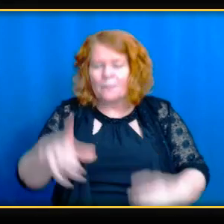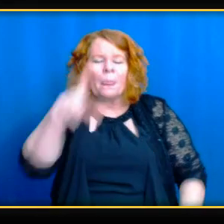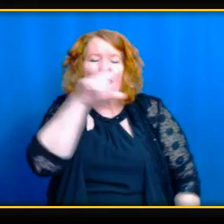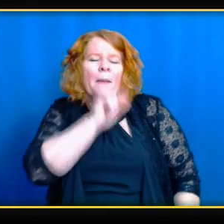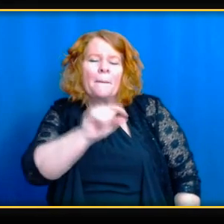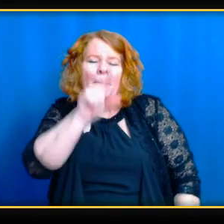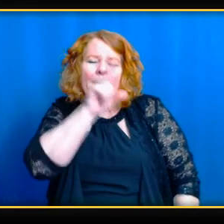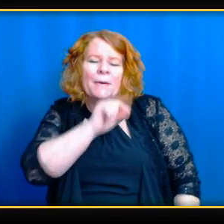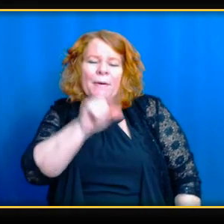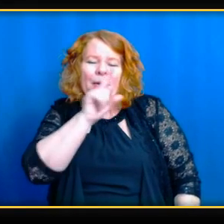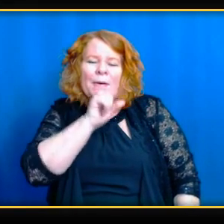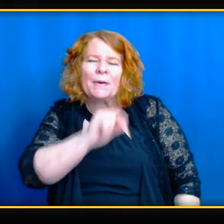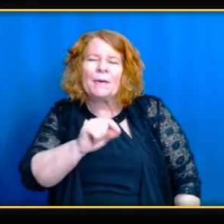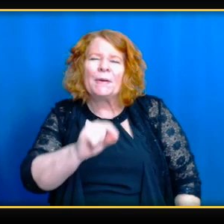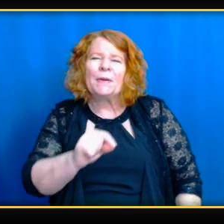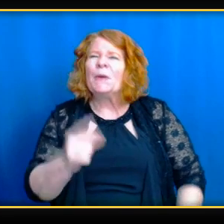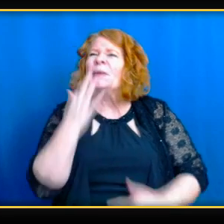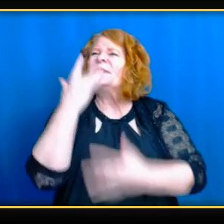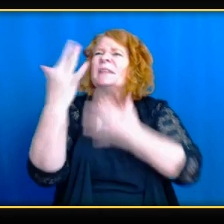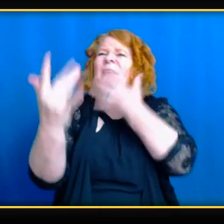"Bird, why do you